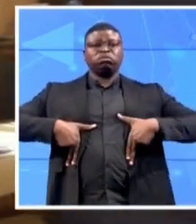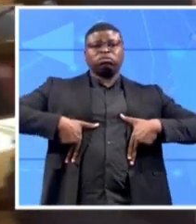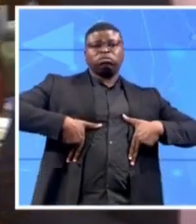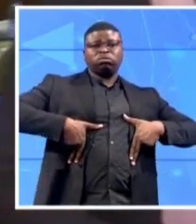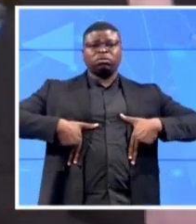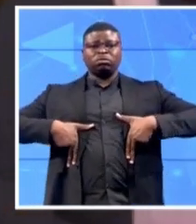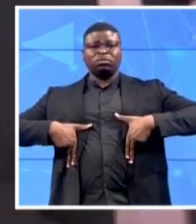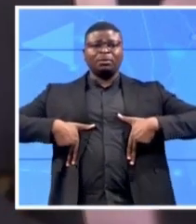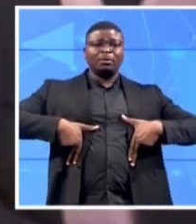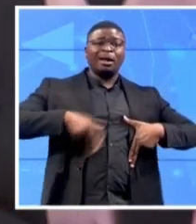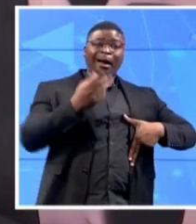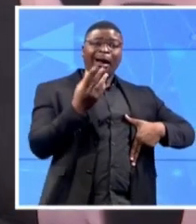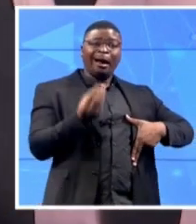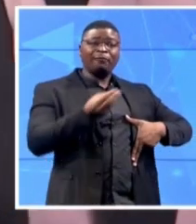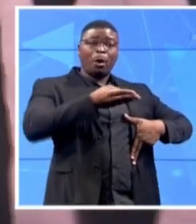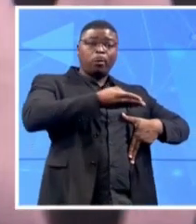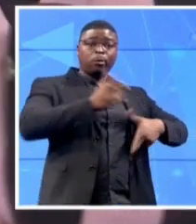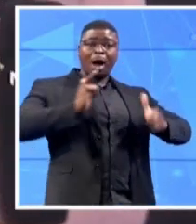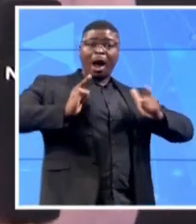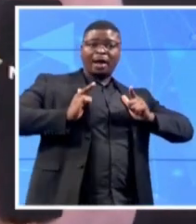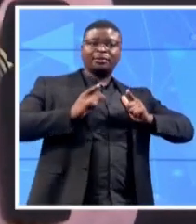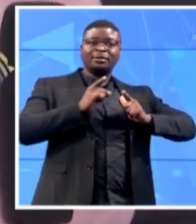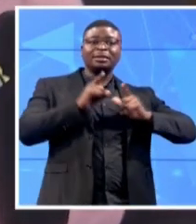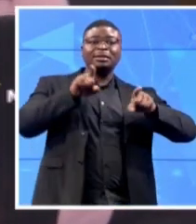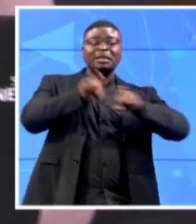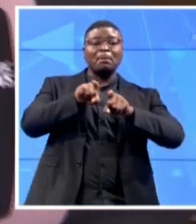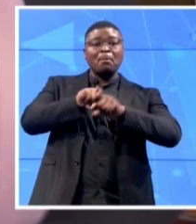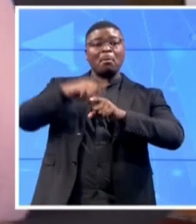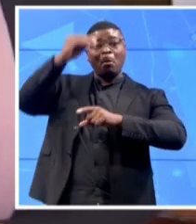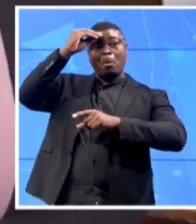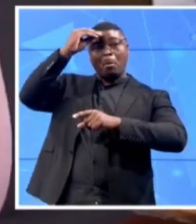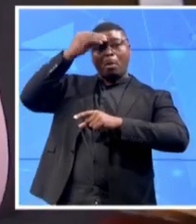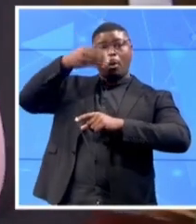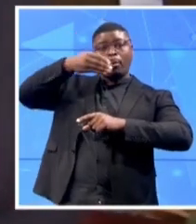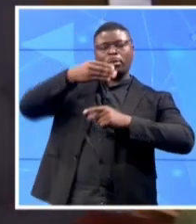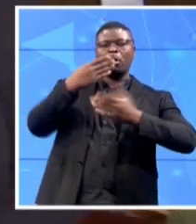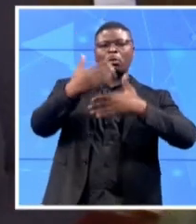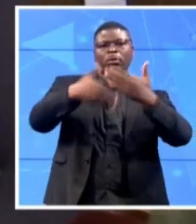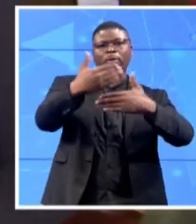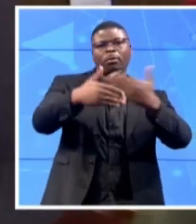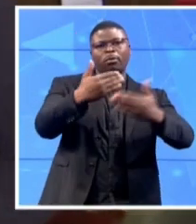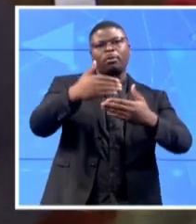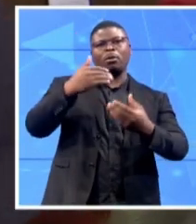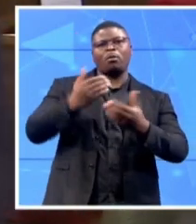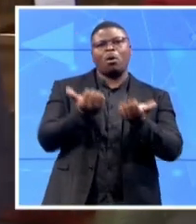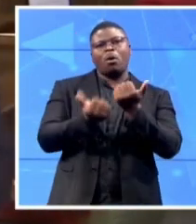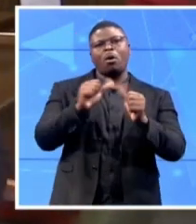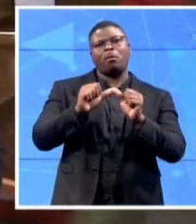courtroom here, as proceedings are expected to begin in a little bit.